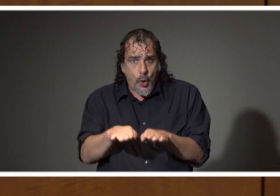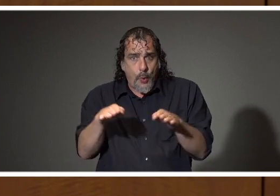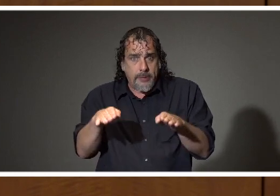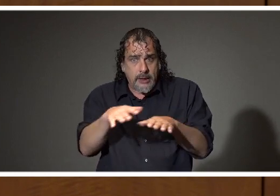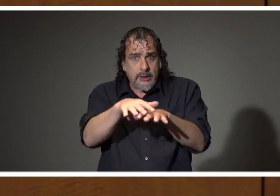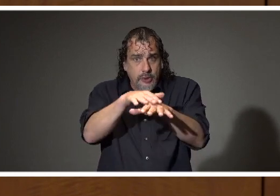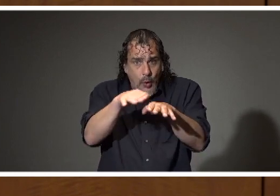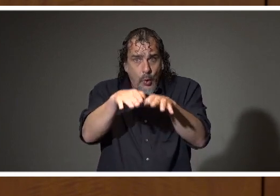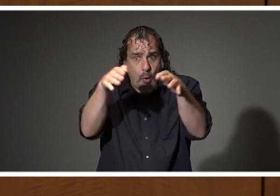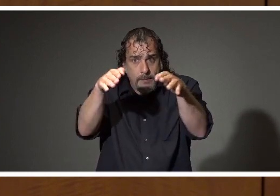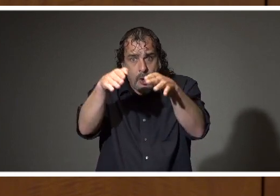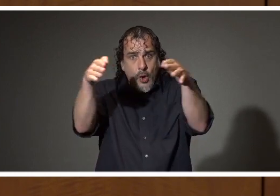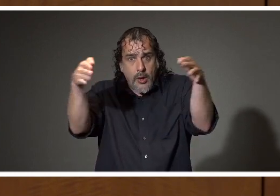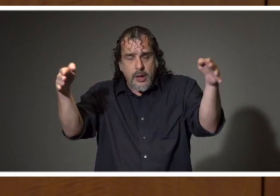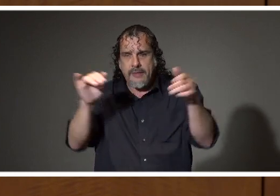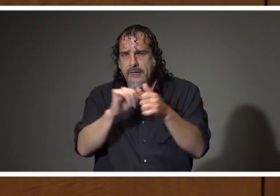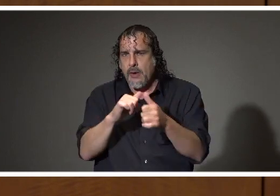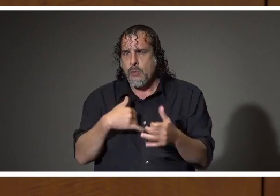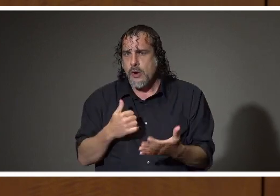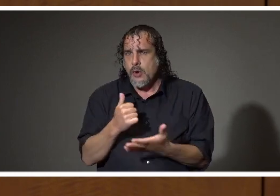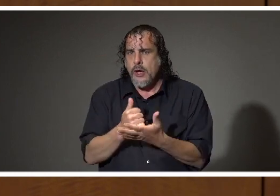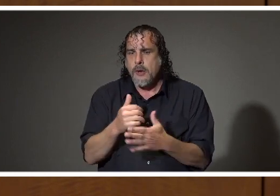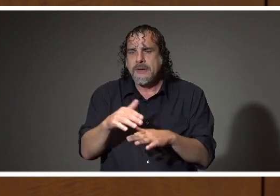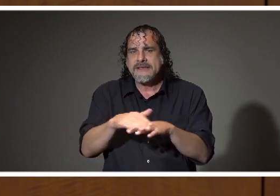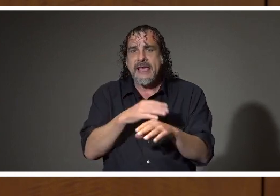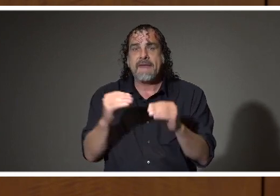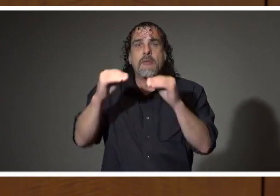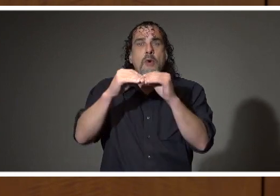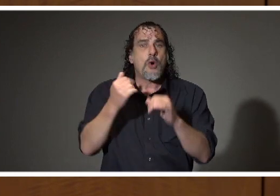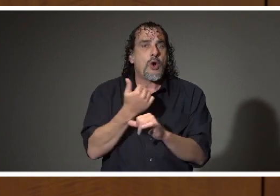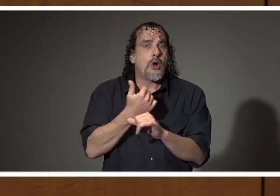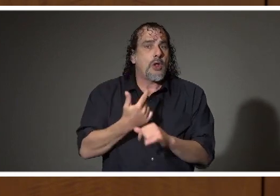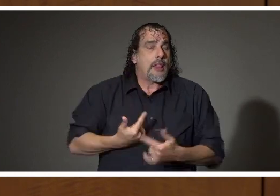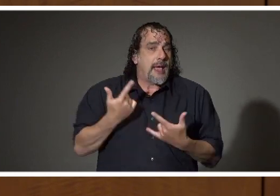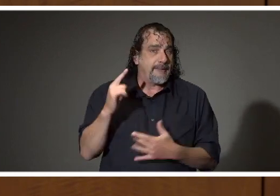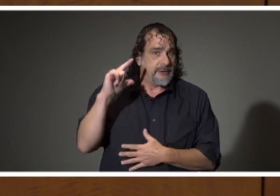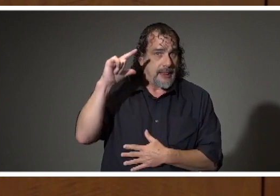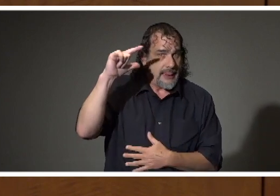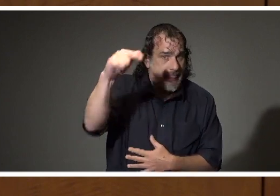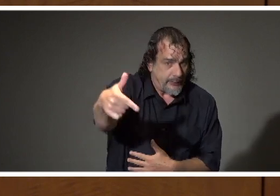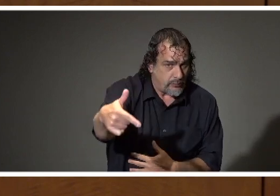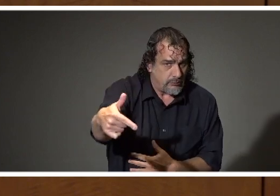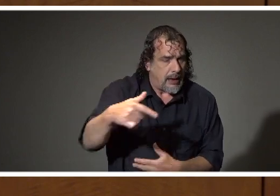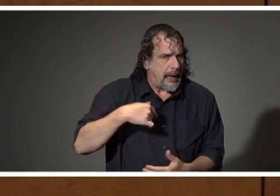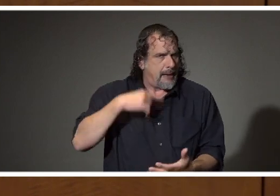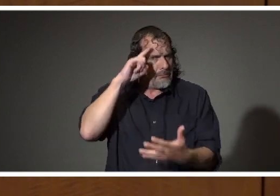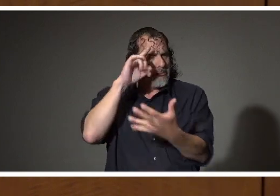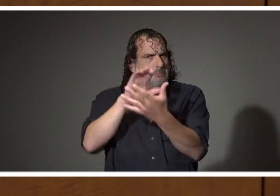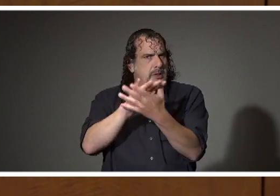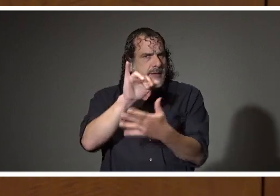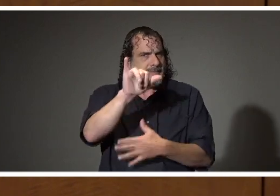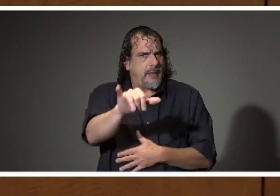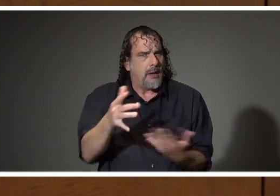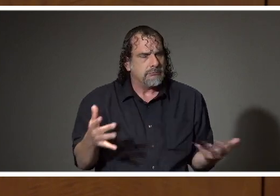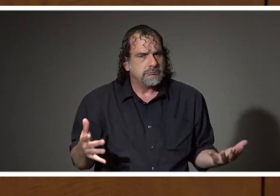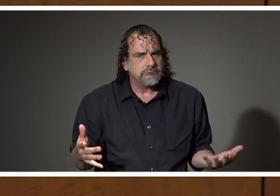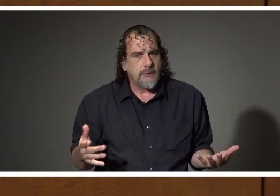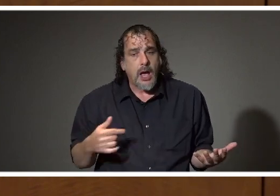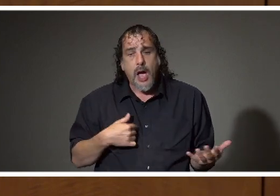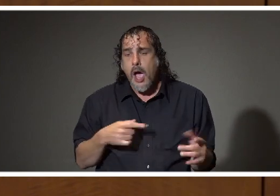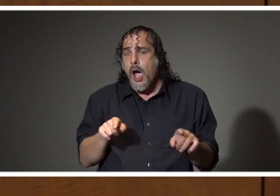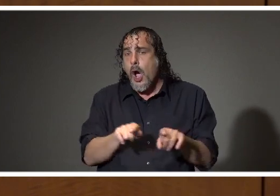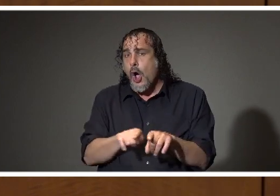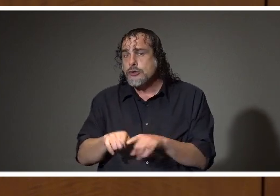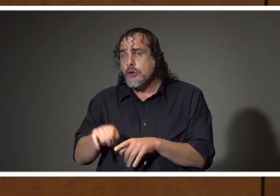will help save lives in the long term. I truly believe that. But I also know that this virus